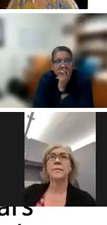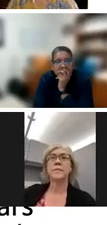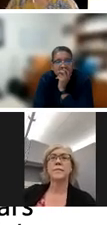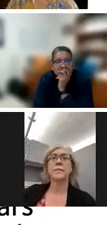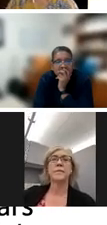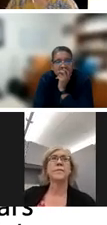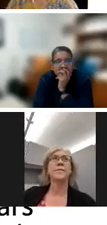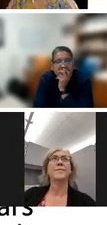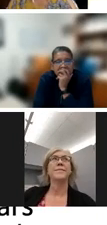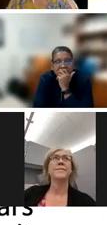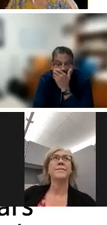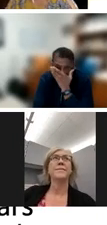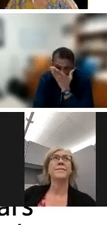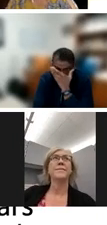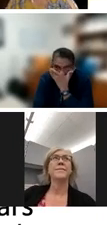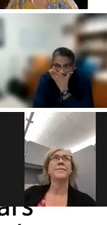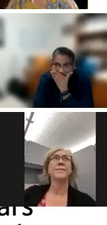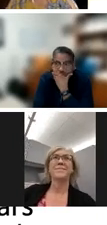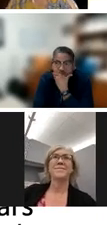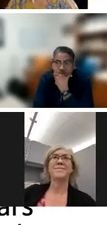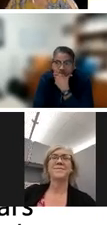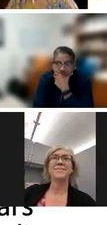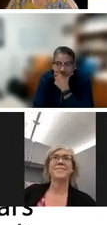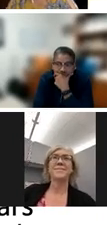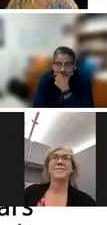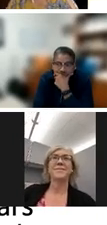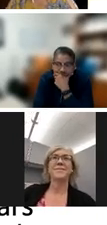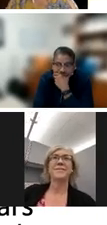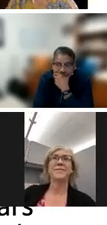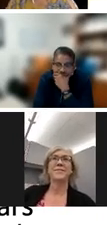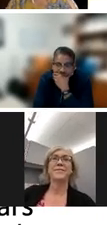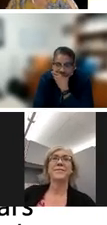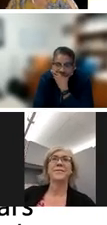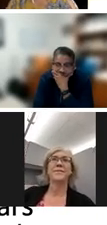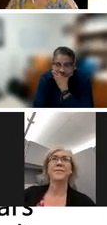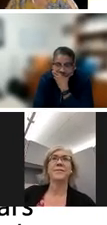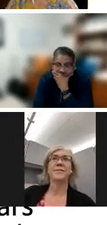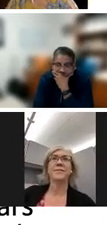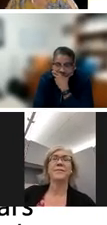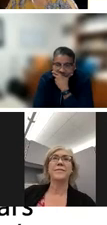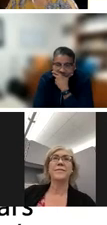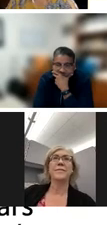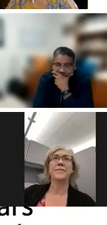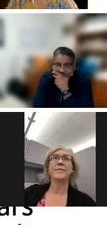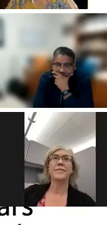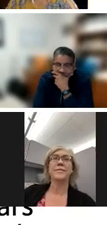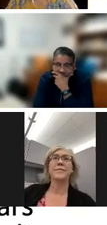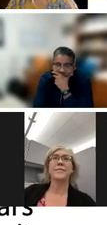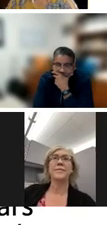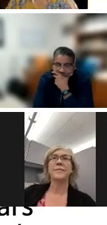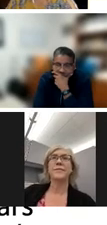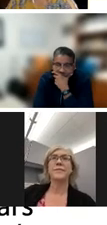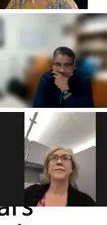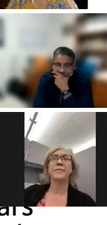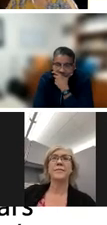four of these folks, they have over 121 years of experience doing this kind of work.